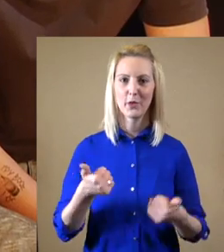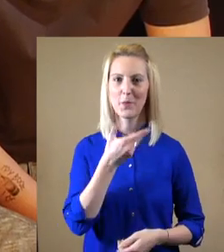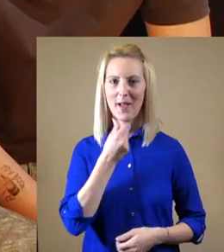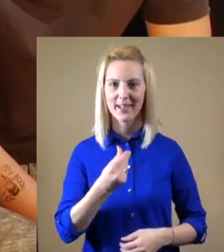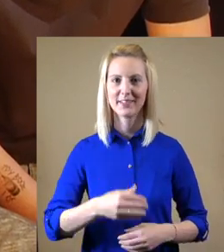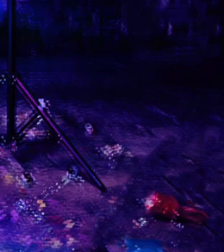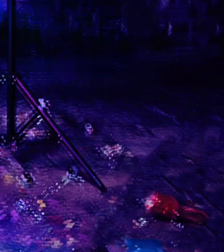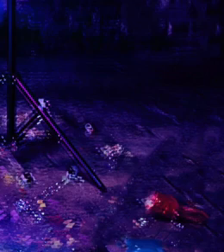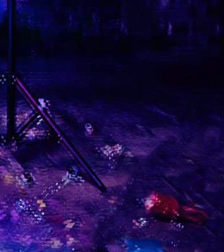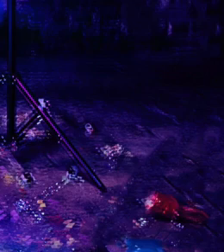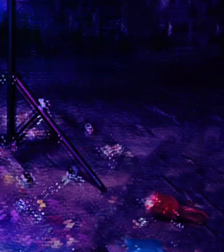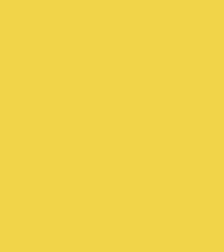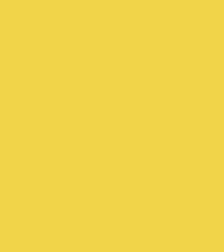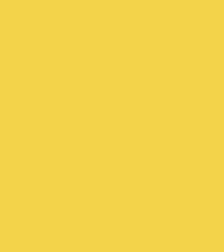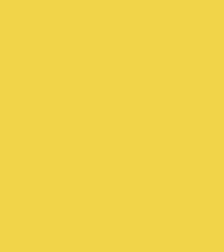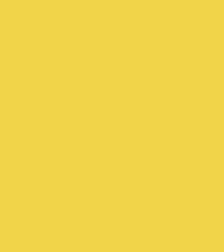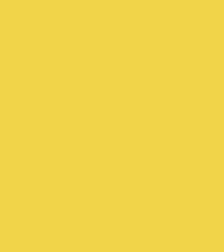It feels good, man.